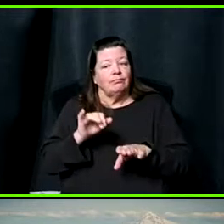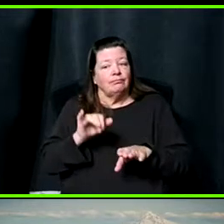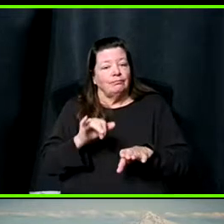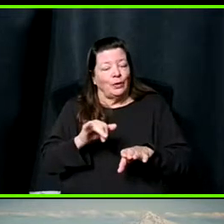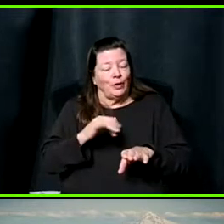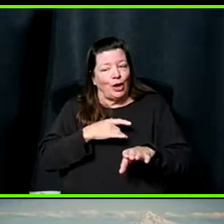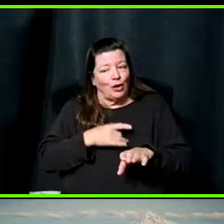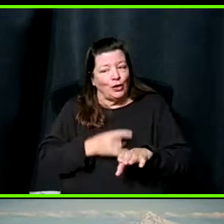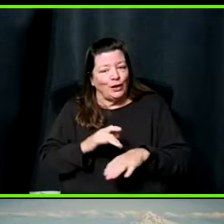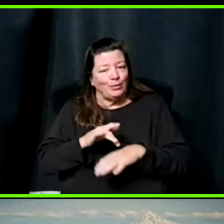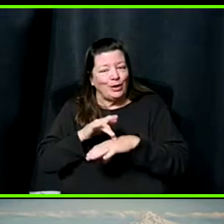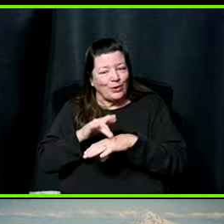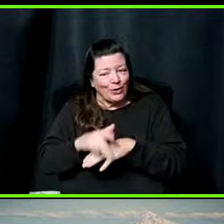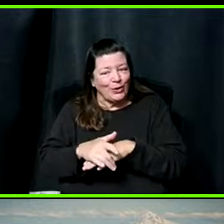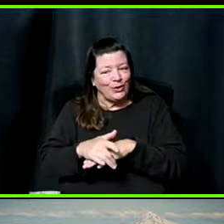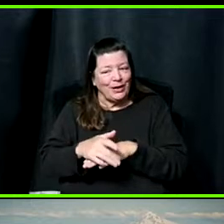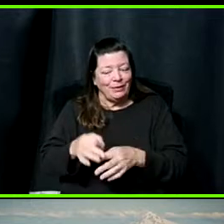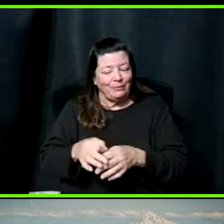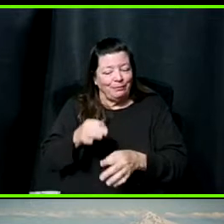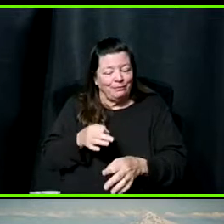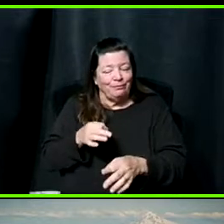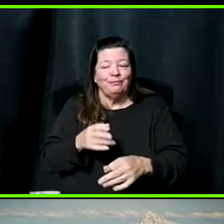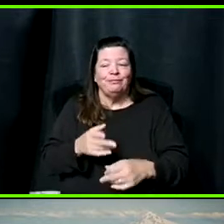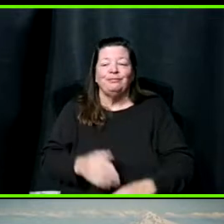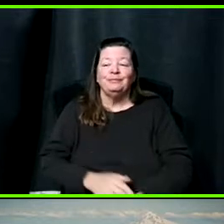hour early.